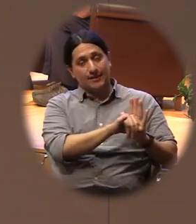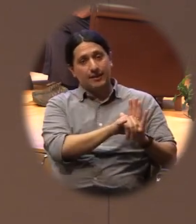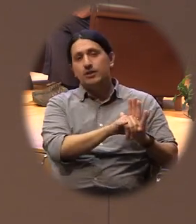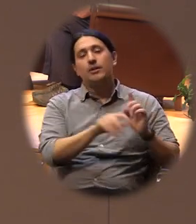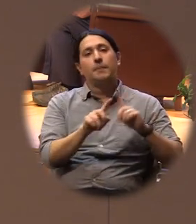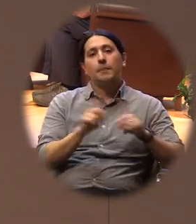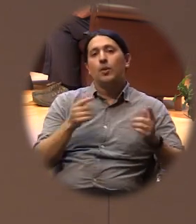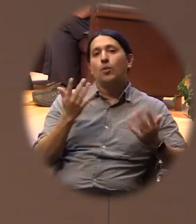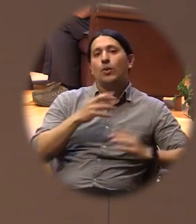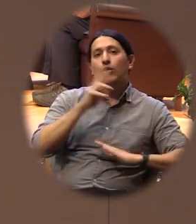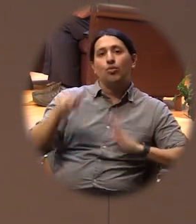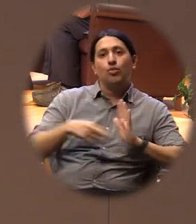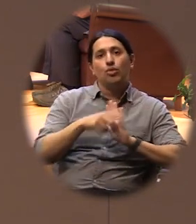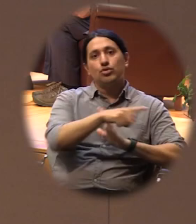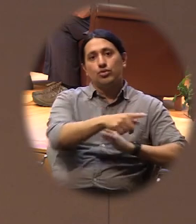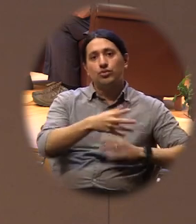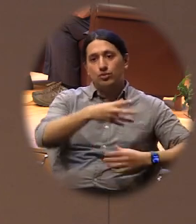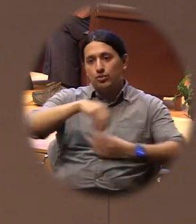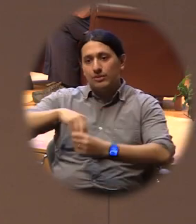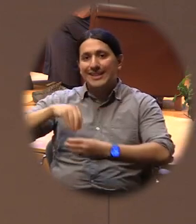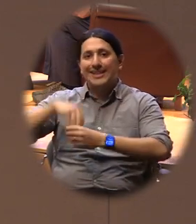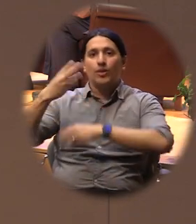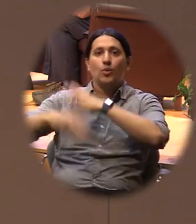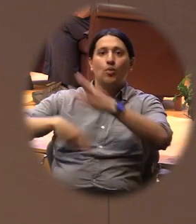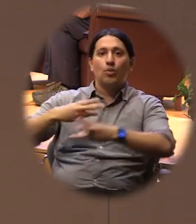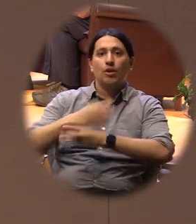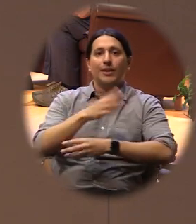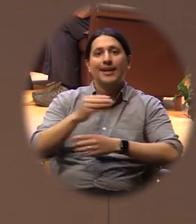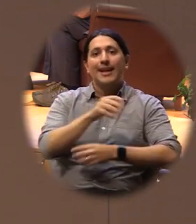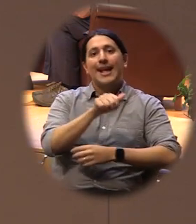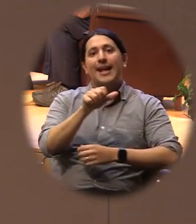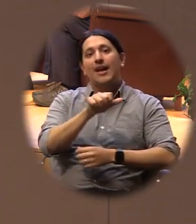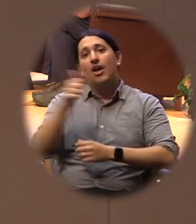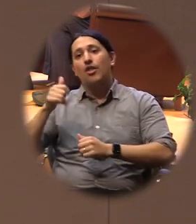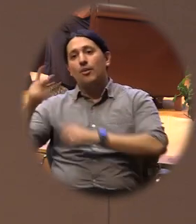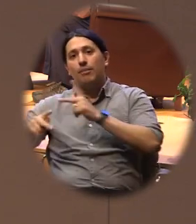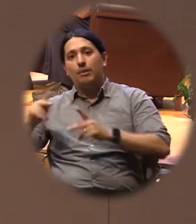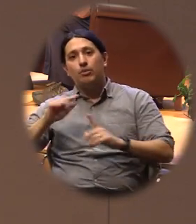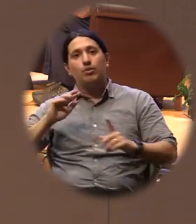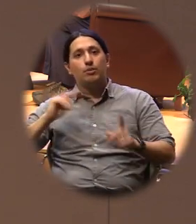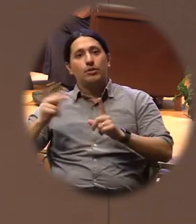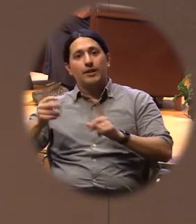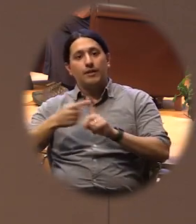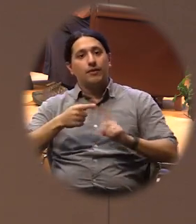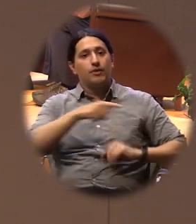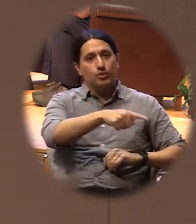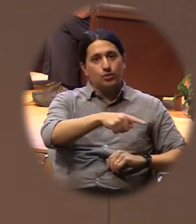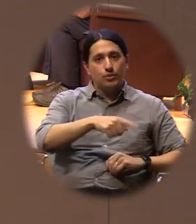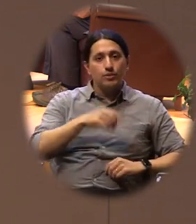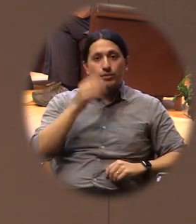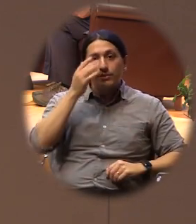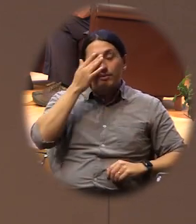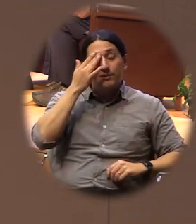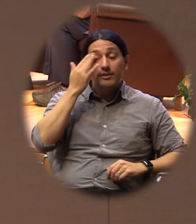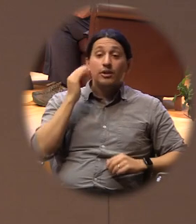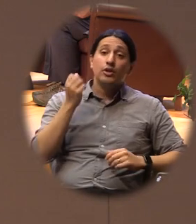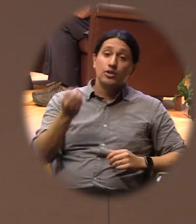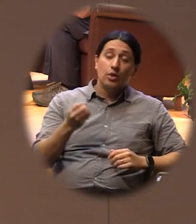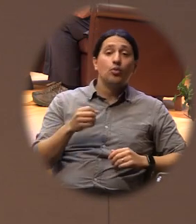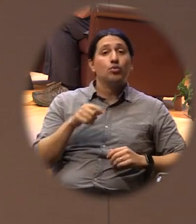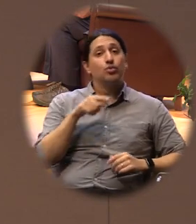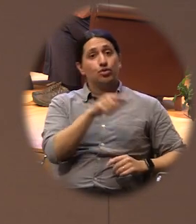play in the world and how others perceive them. So gender as like a transitive verb, you get gendered by people, but also reflexive, you gender